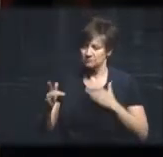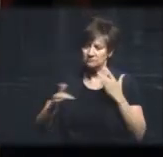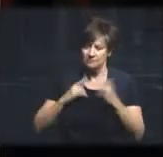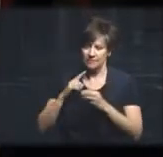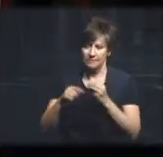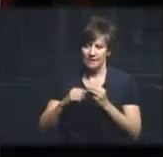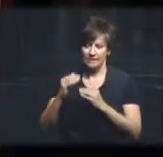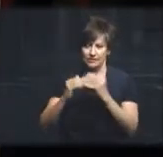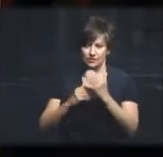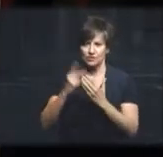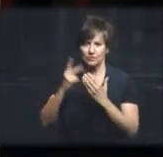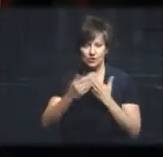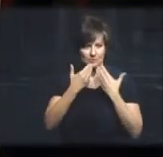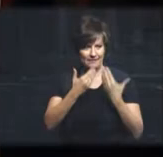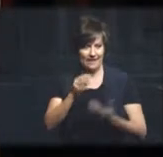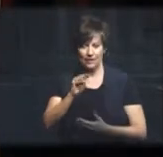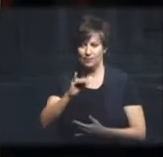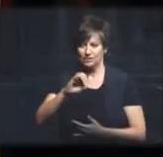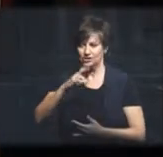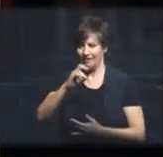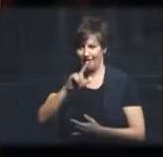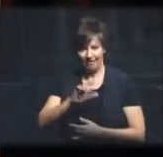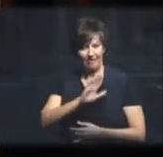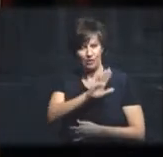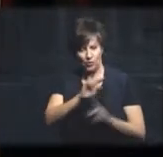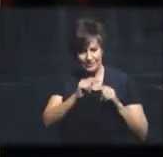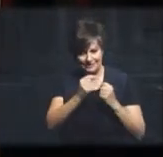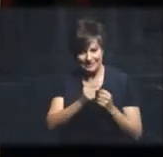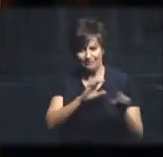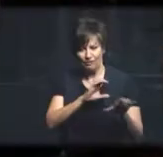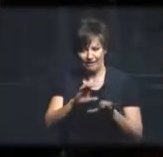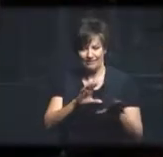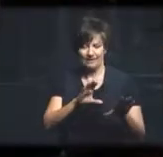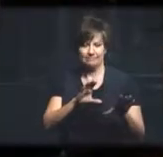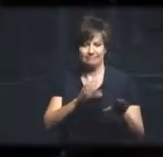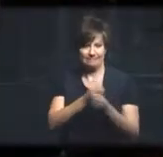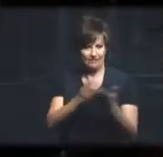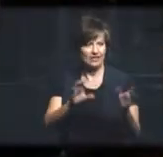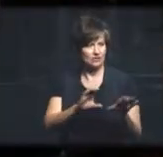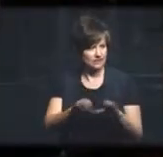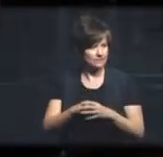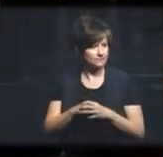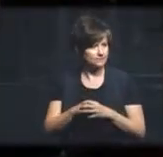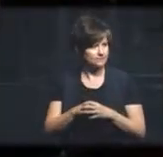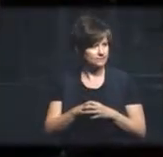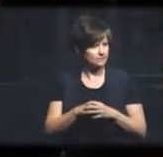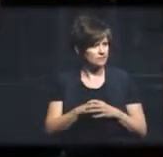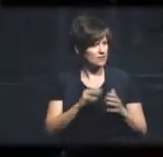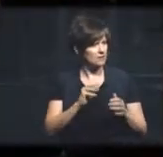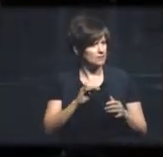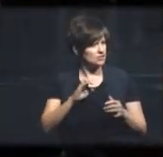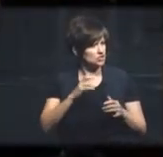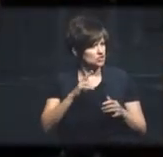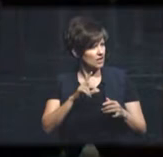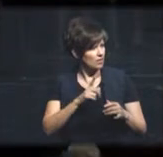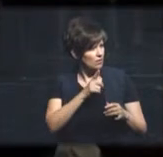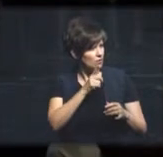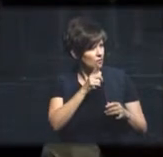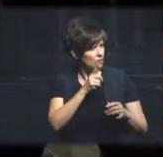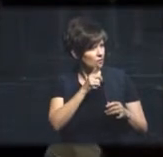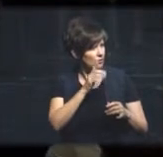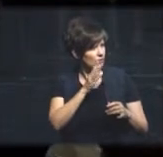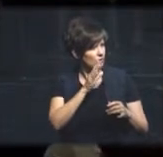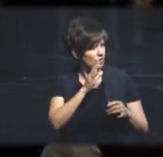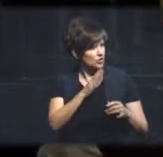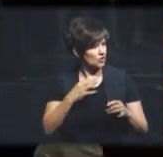you, Michelle, and all of your team for everything you've done. Michelle, help me. What's your